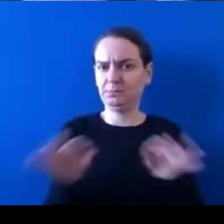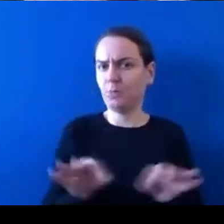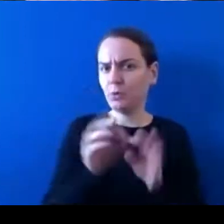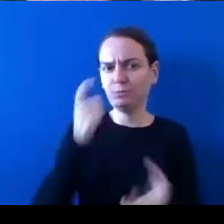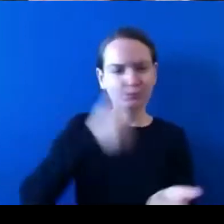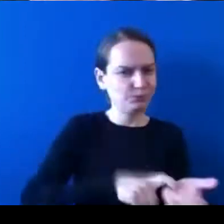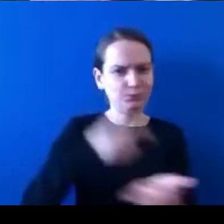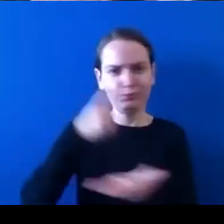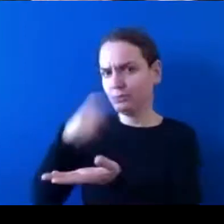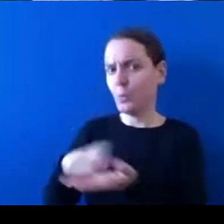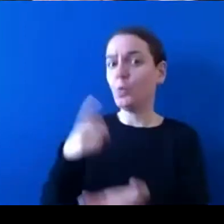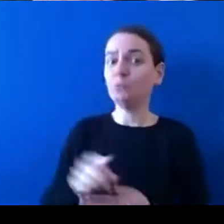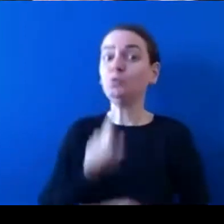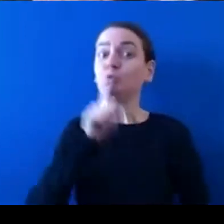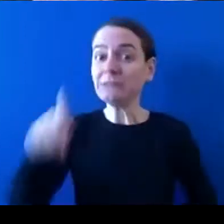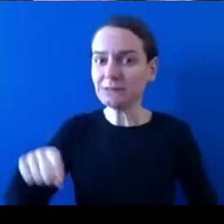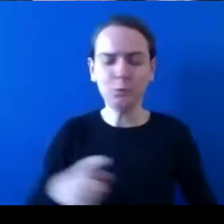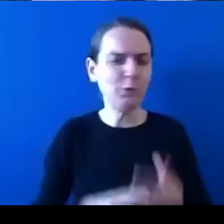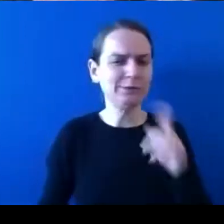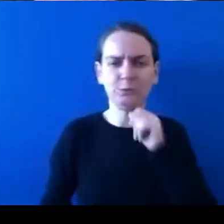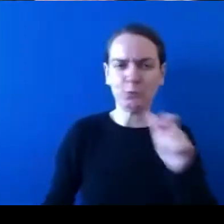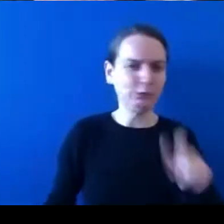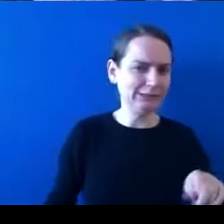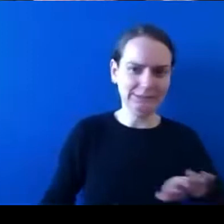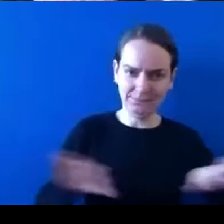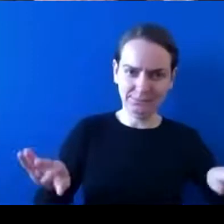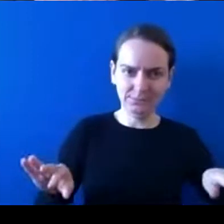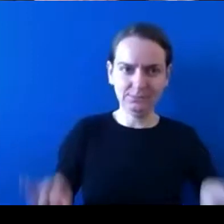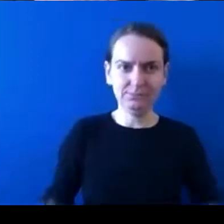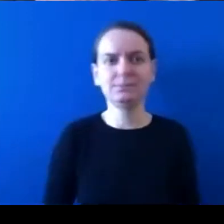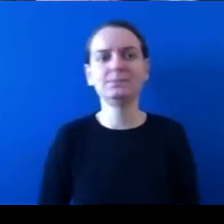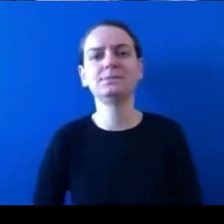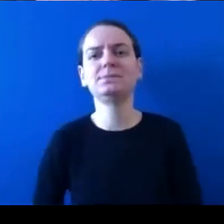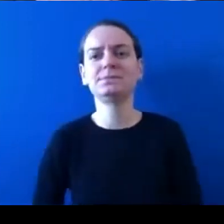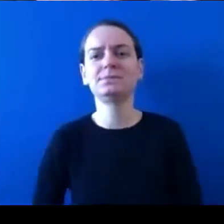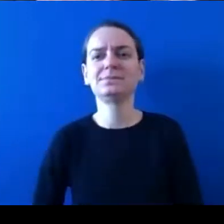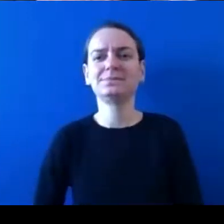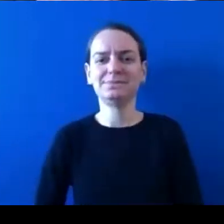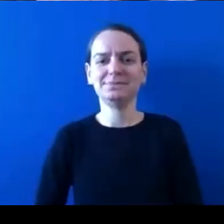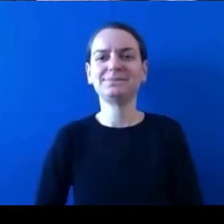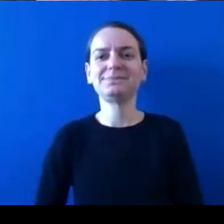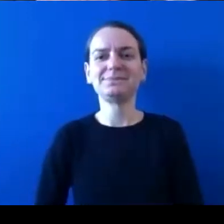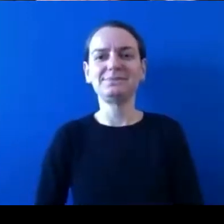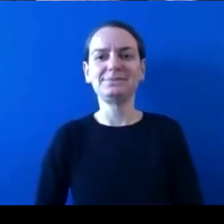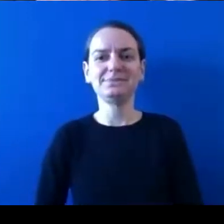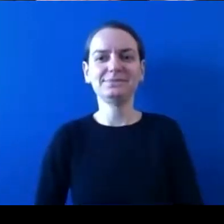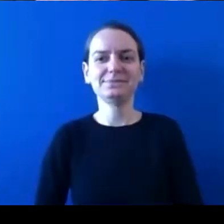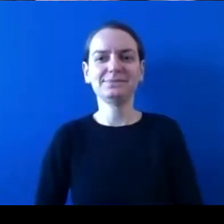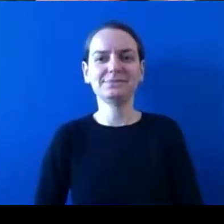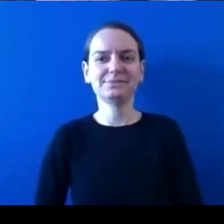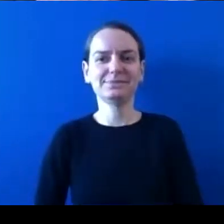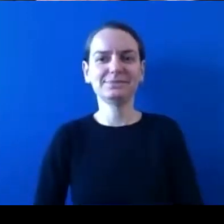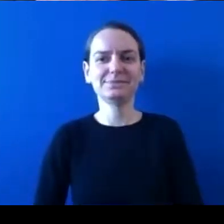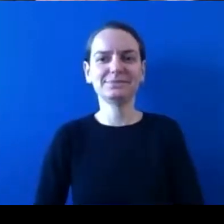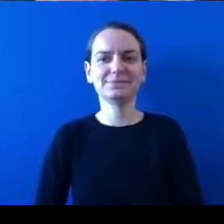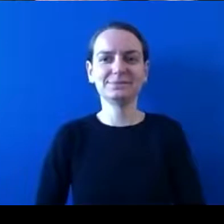college person. The person drove her back to her dorm. And then the college administrator called the disability office and